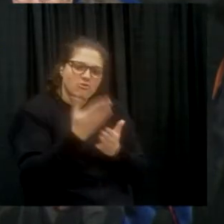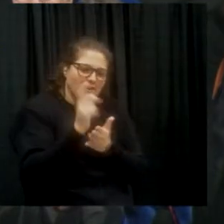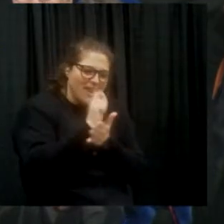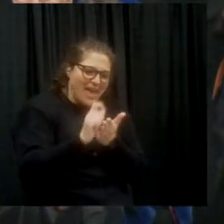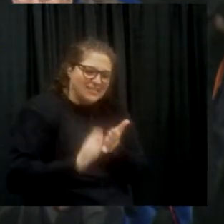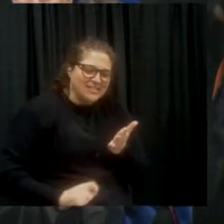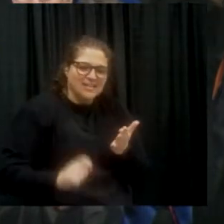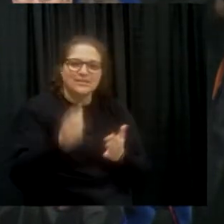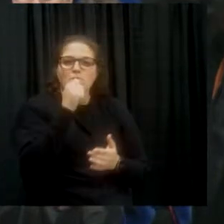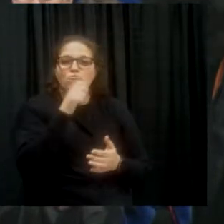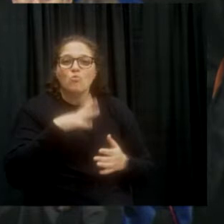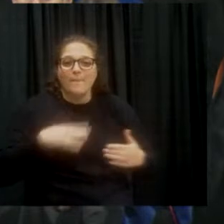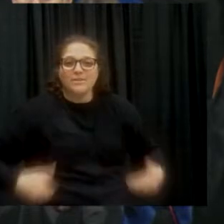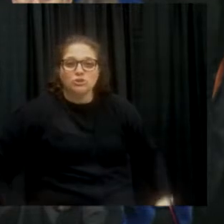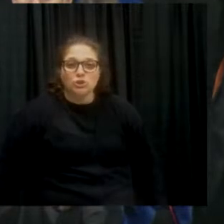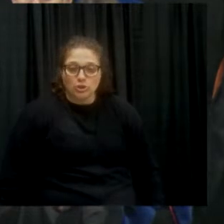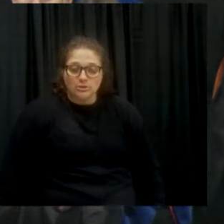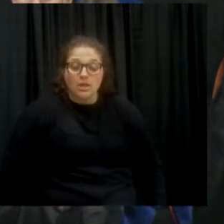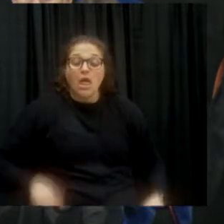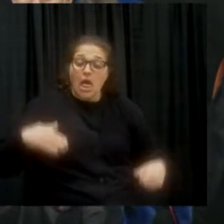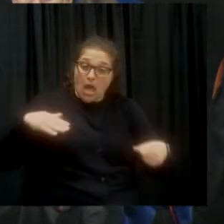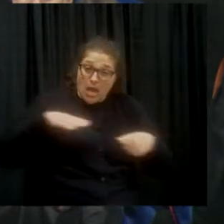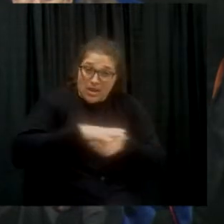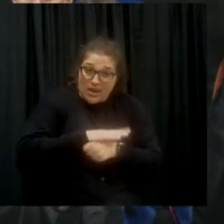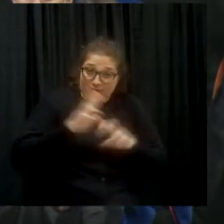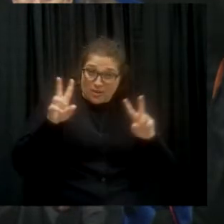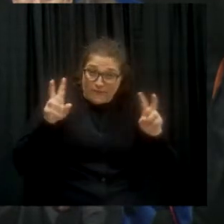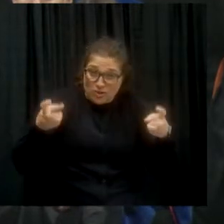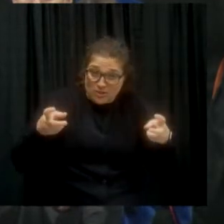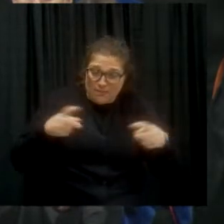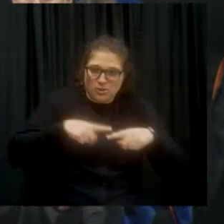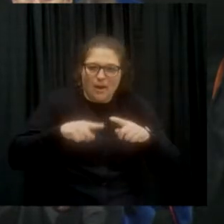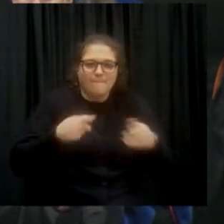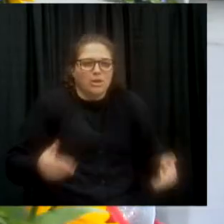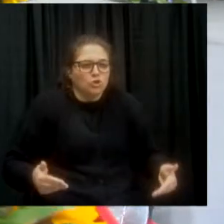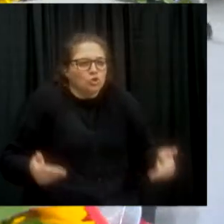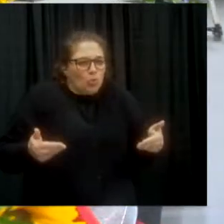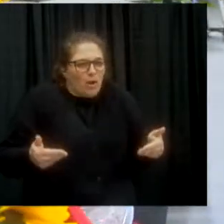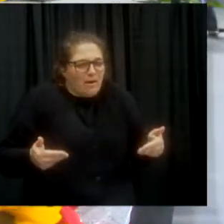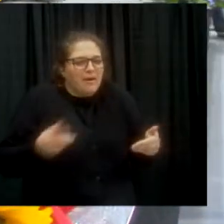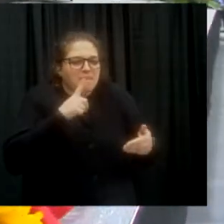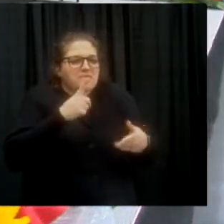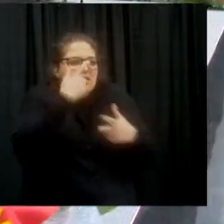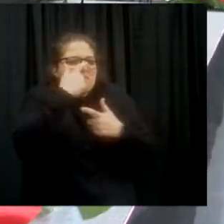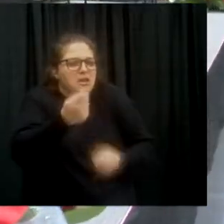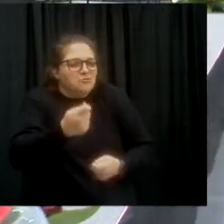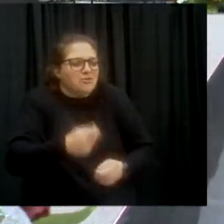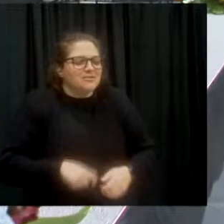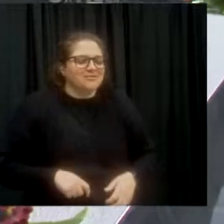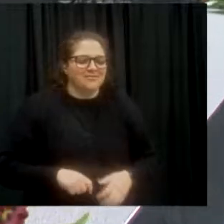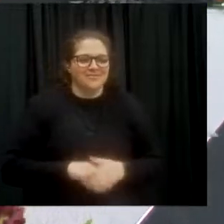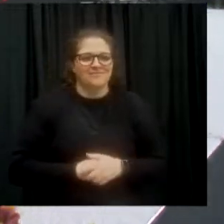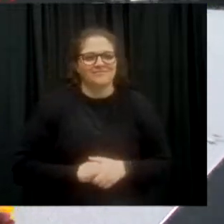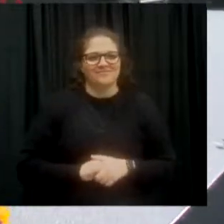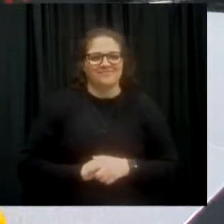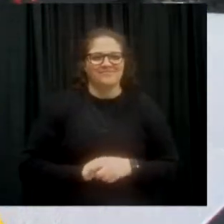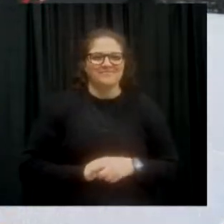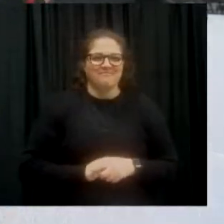like a woman's skirt, long enough to cover the subject, but short enough to keep them interested.